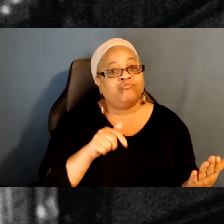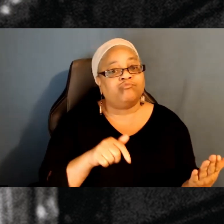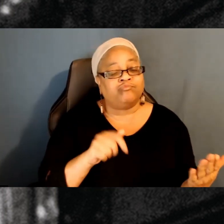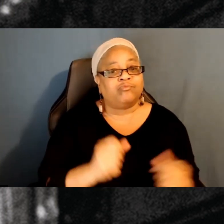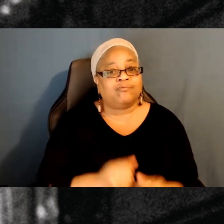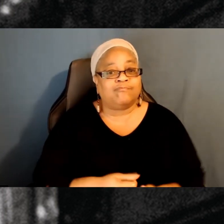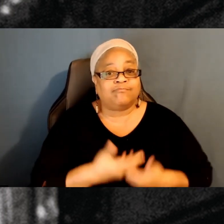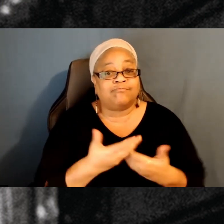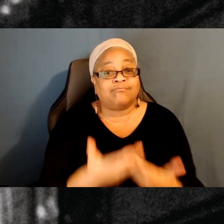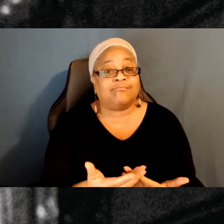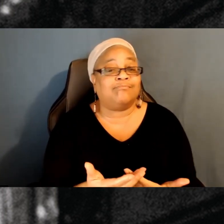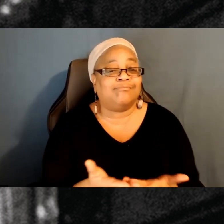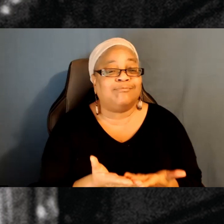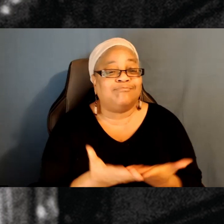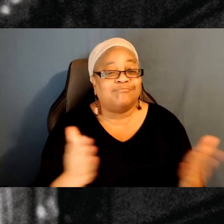into the world.